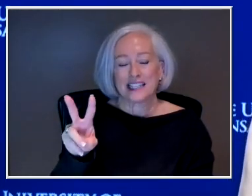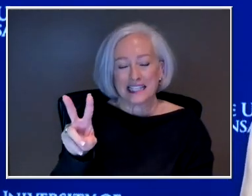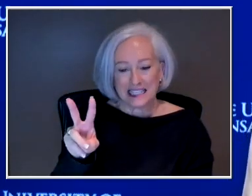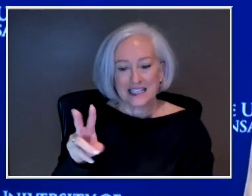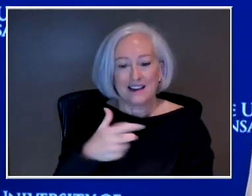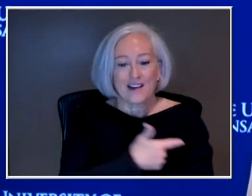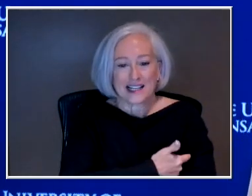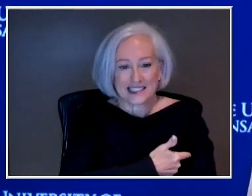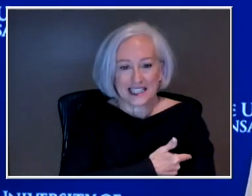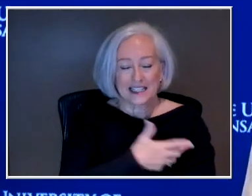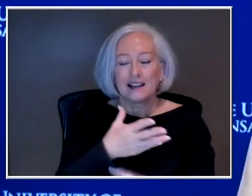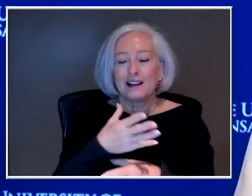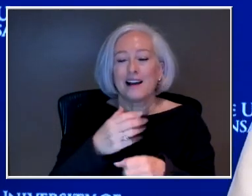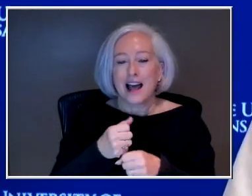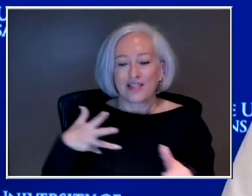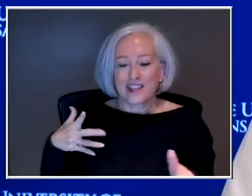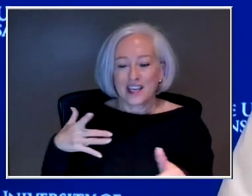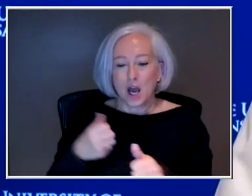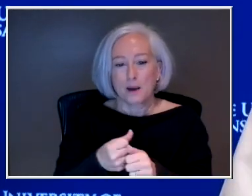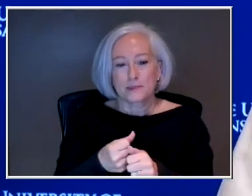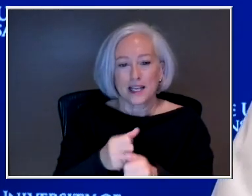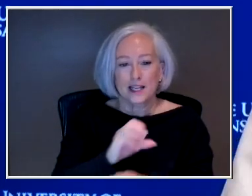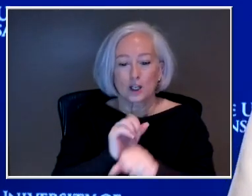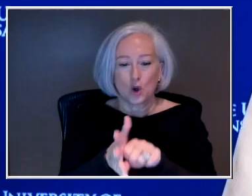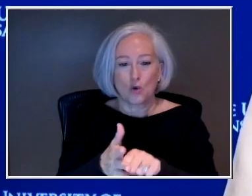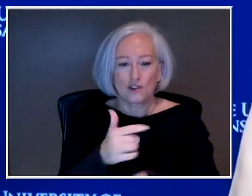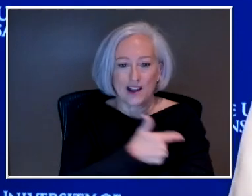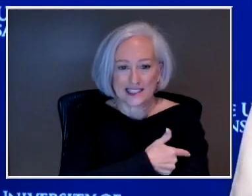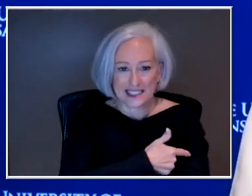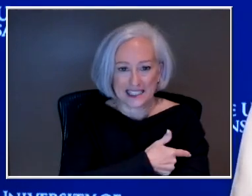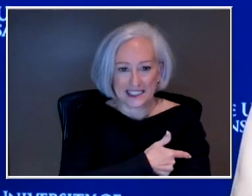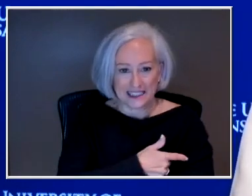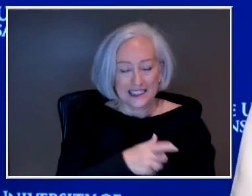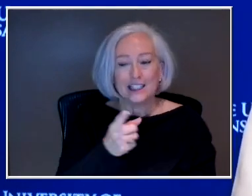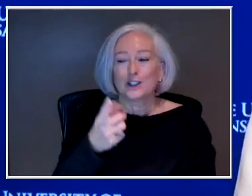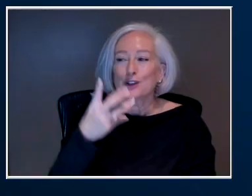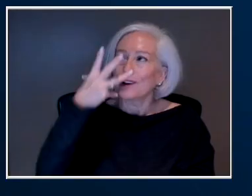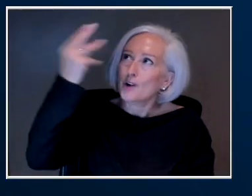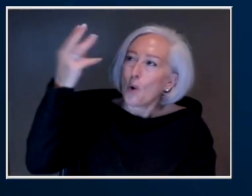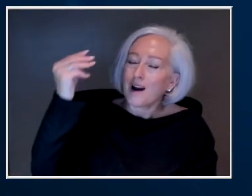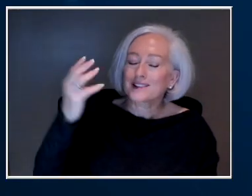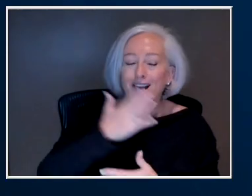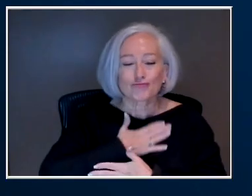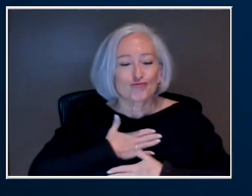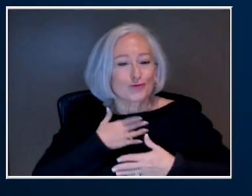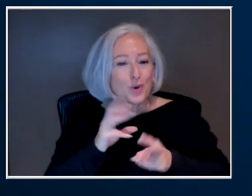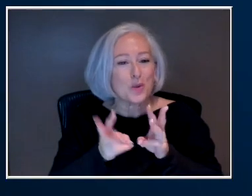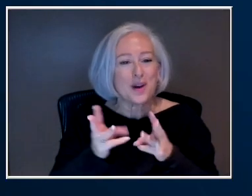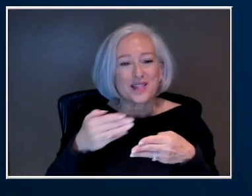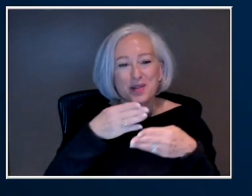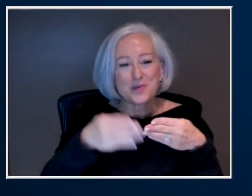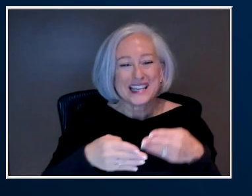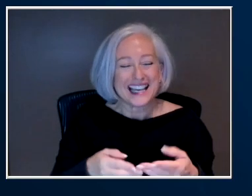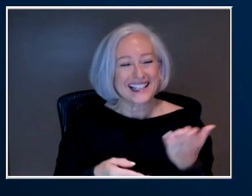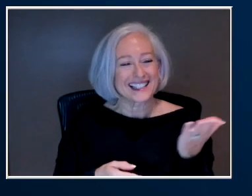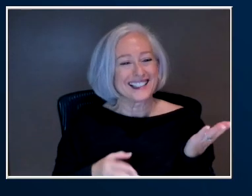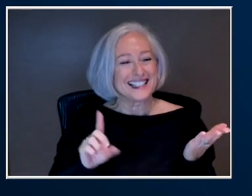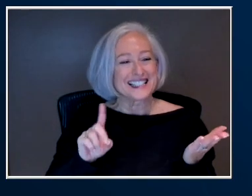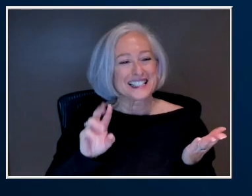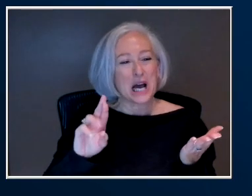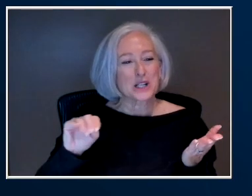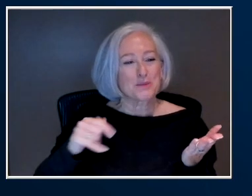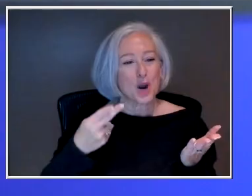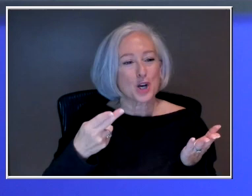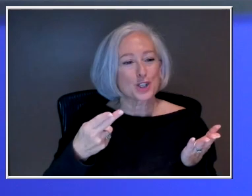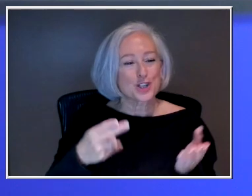as well. Hopefully it'll be nice weather and everybody can get outside and enjoy it as well. All right. Dr. Marsh, what's the takeaway today?